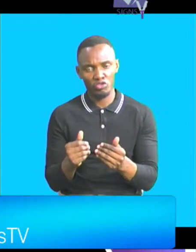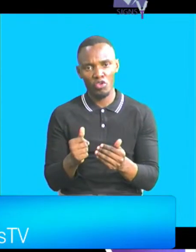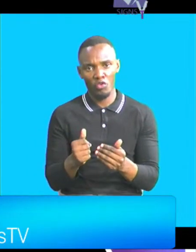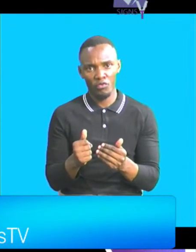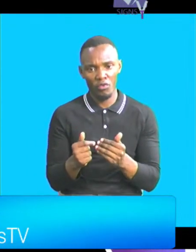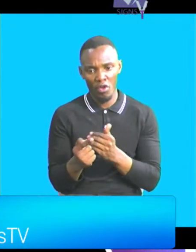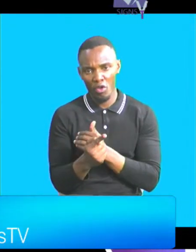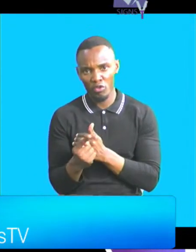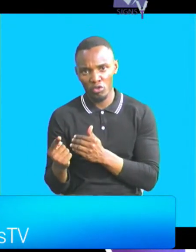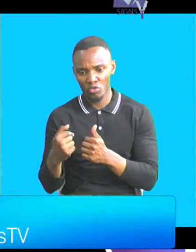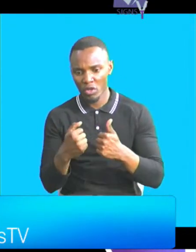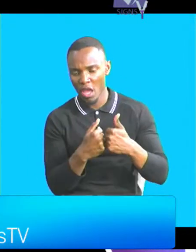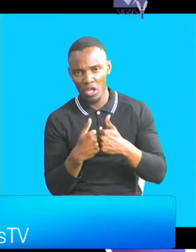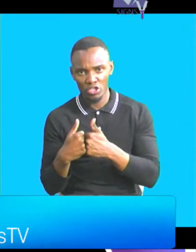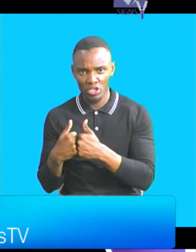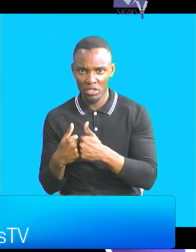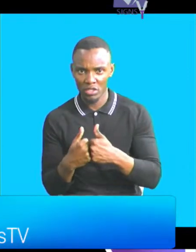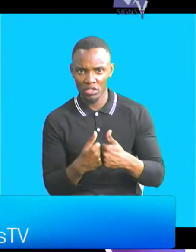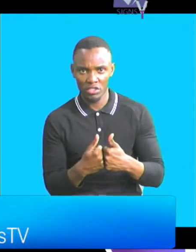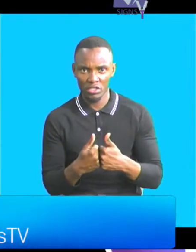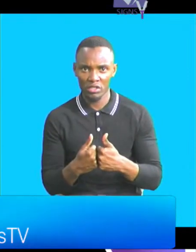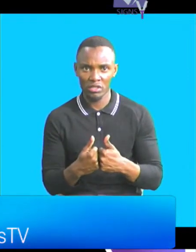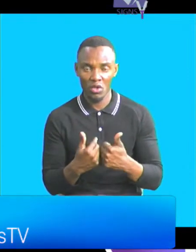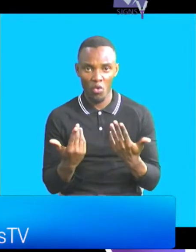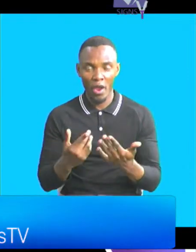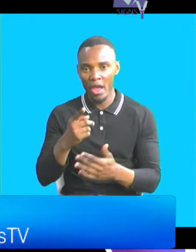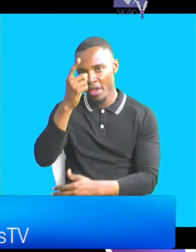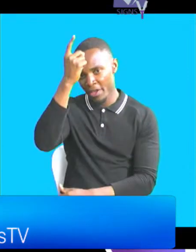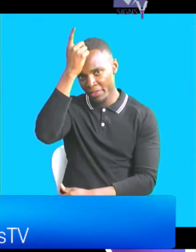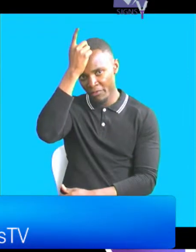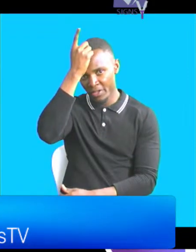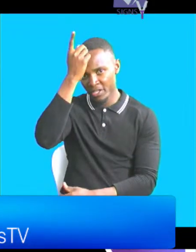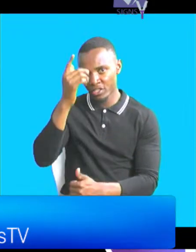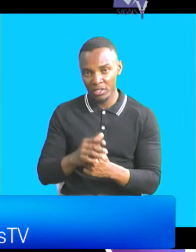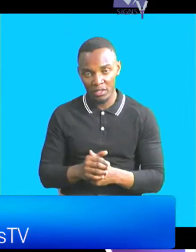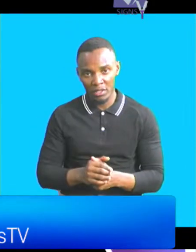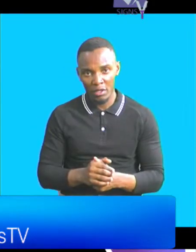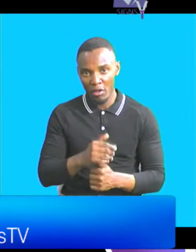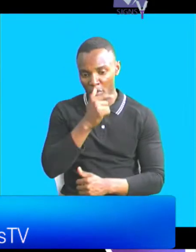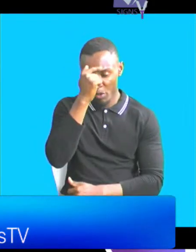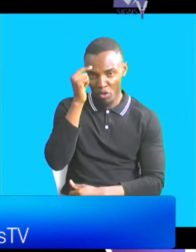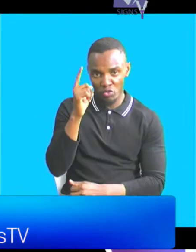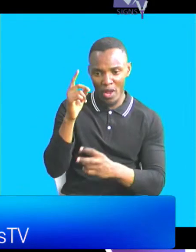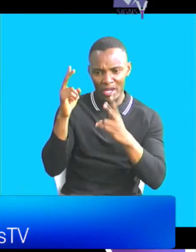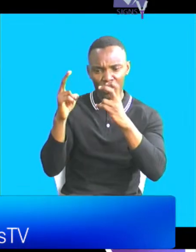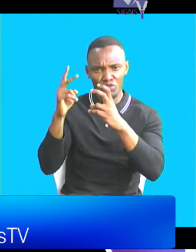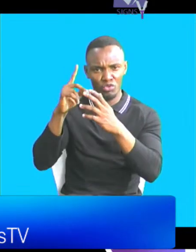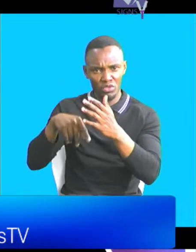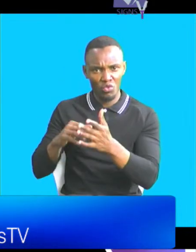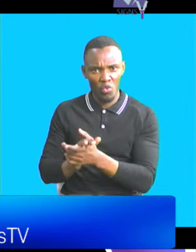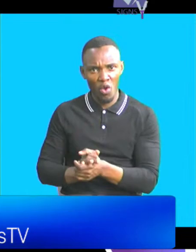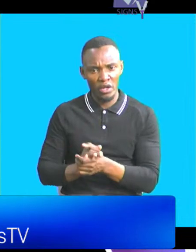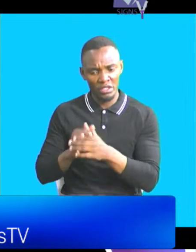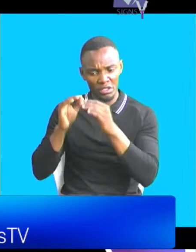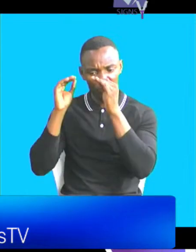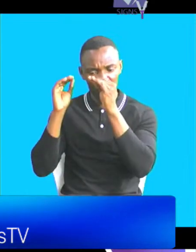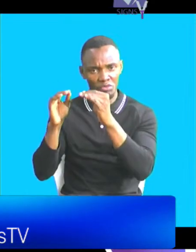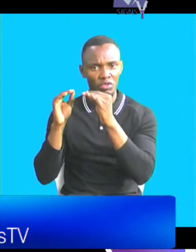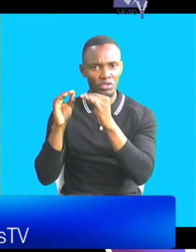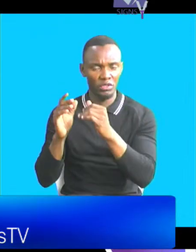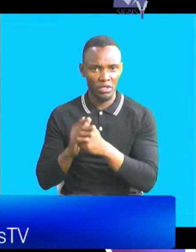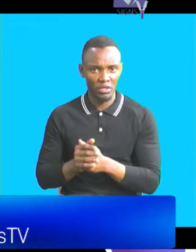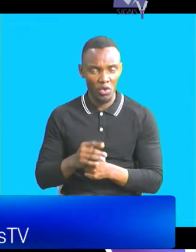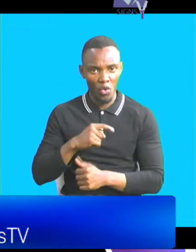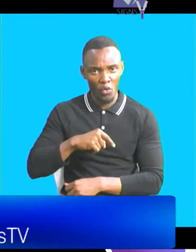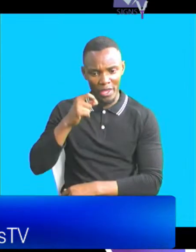those challenges at the grassroots. One of the issues is sensitization. We understand mostly it is